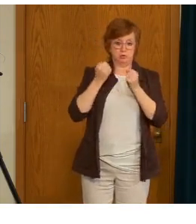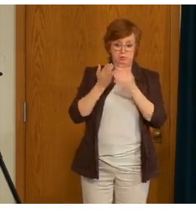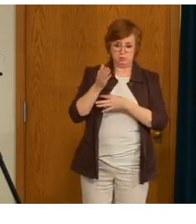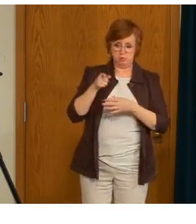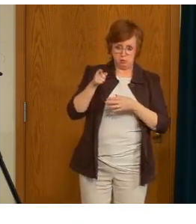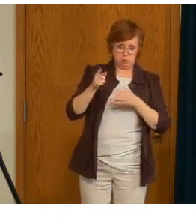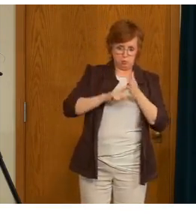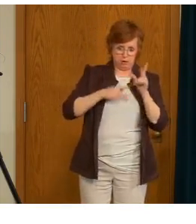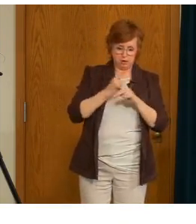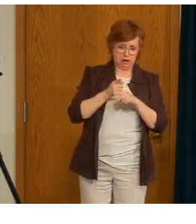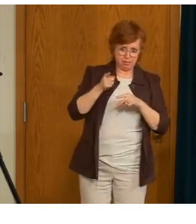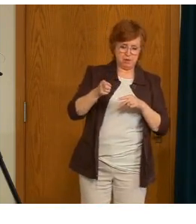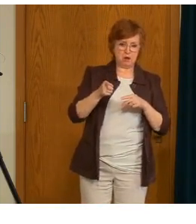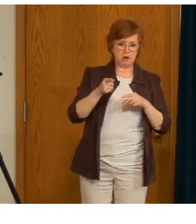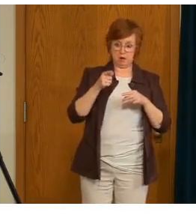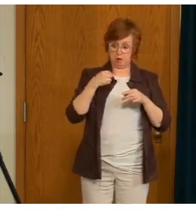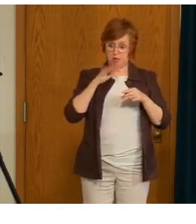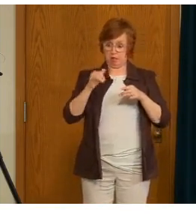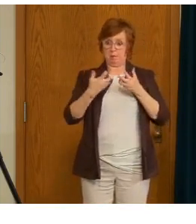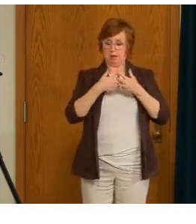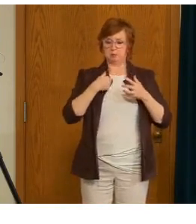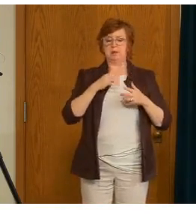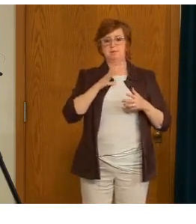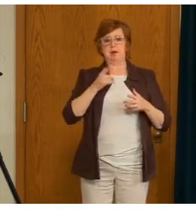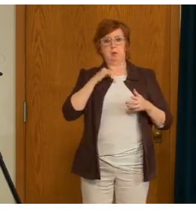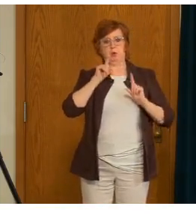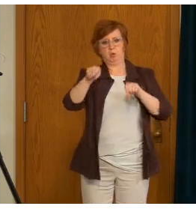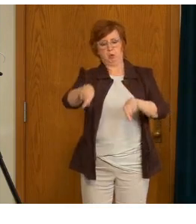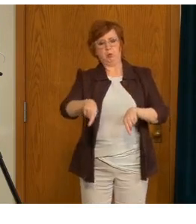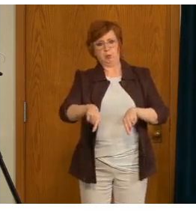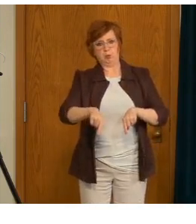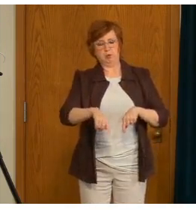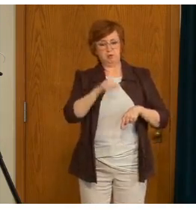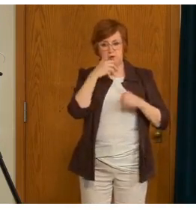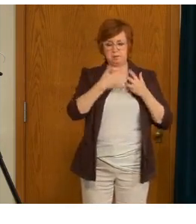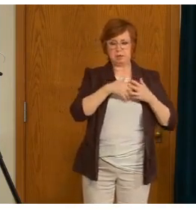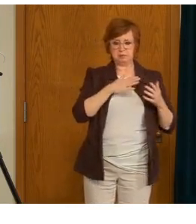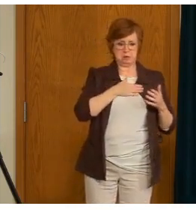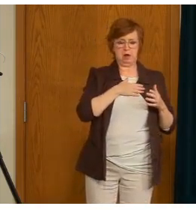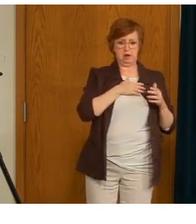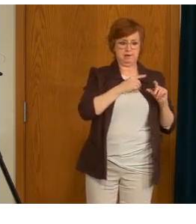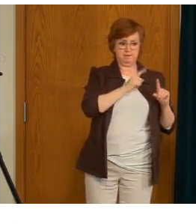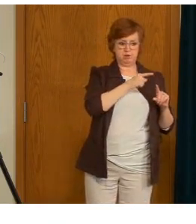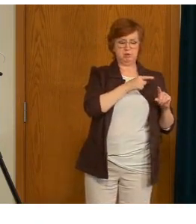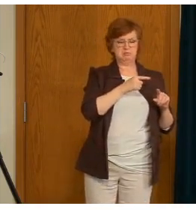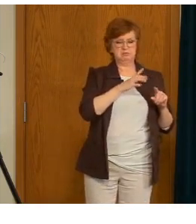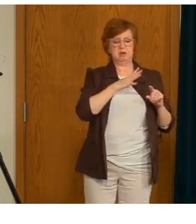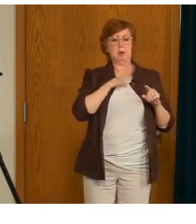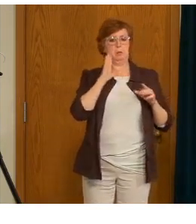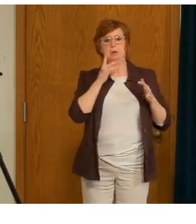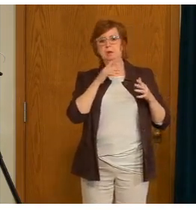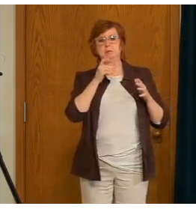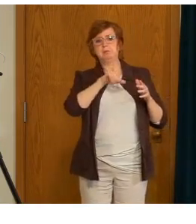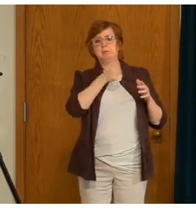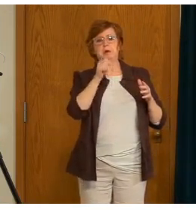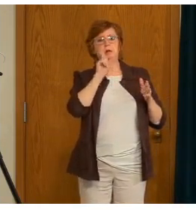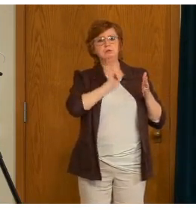know what vaccines are being provided at which clinics to ensure that they get the same dose for the second dose.